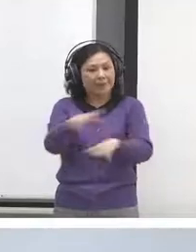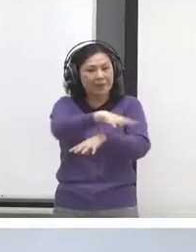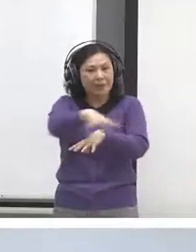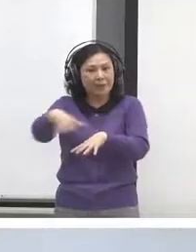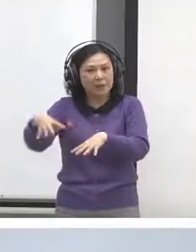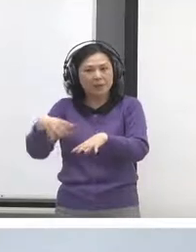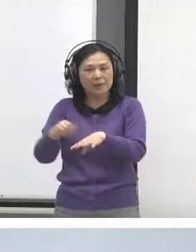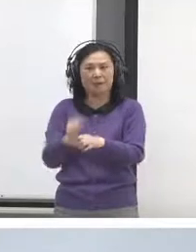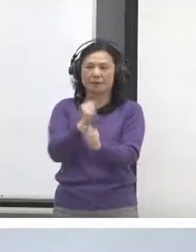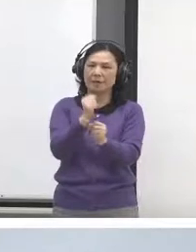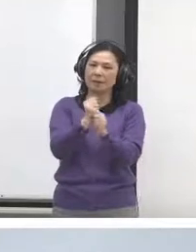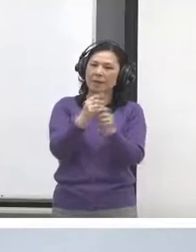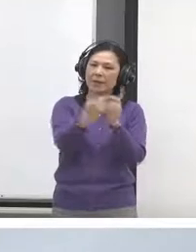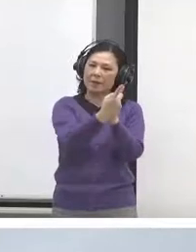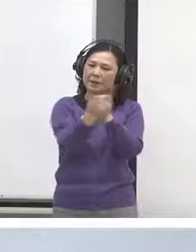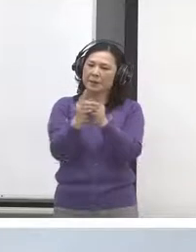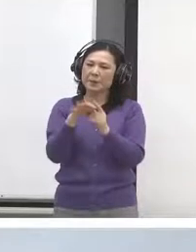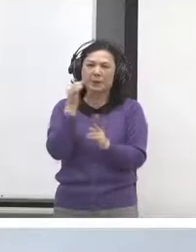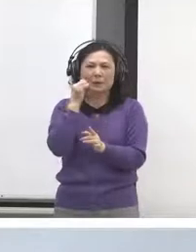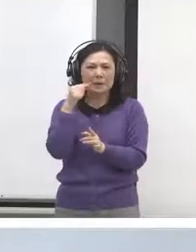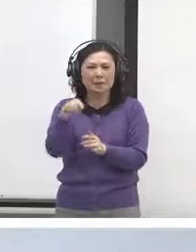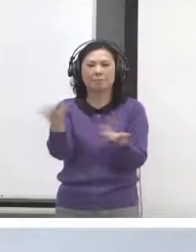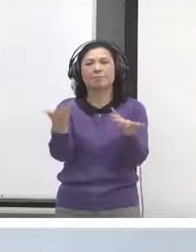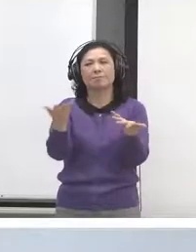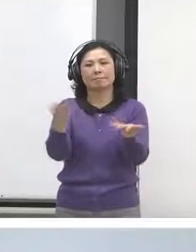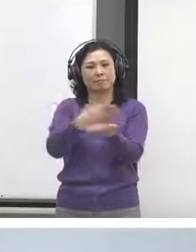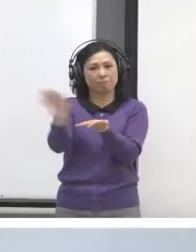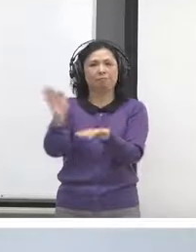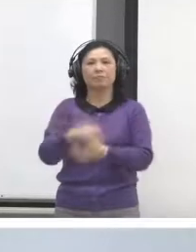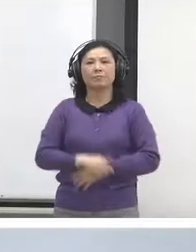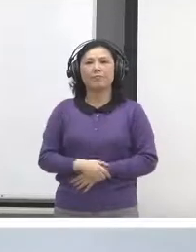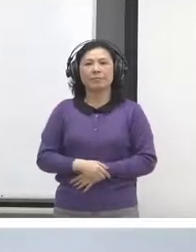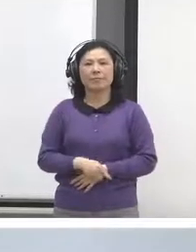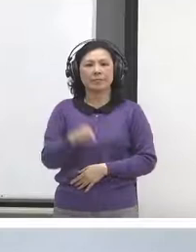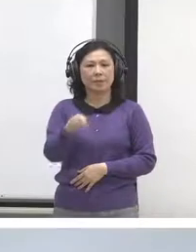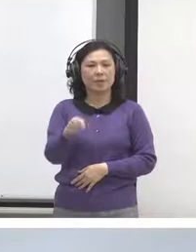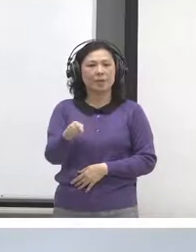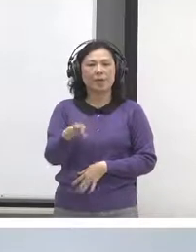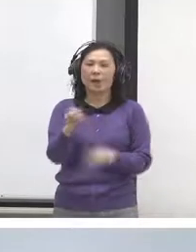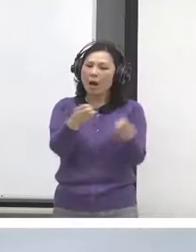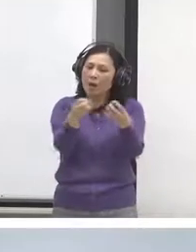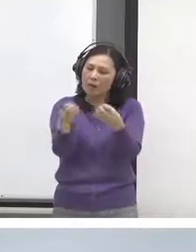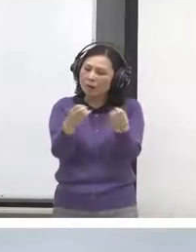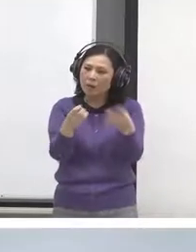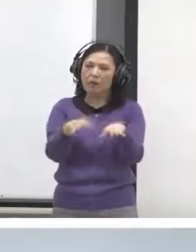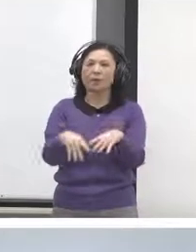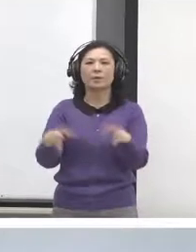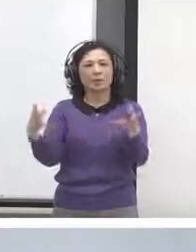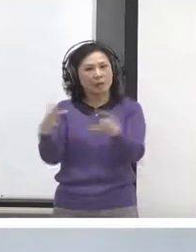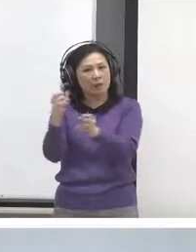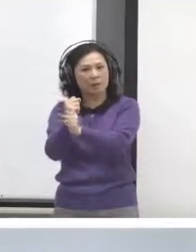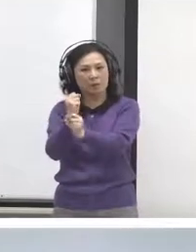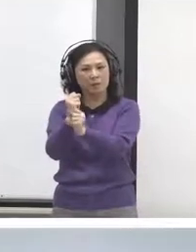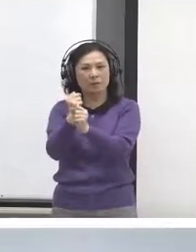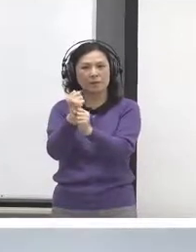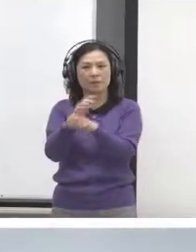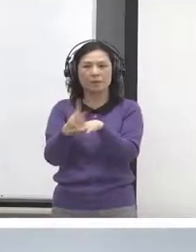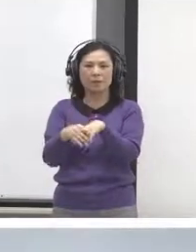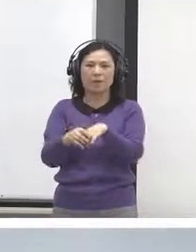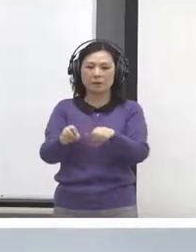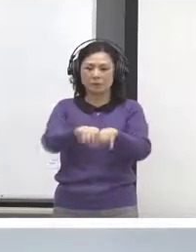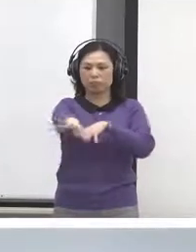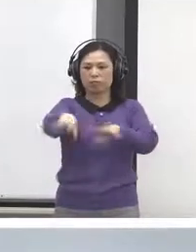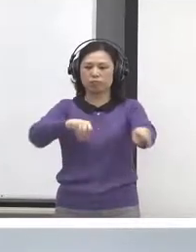and collaborate and build projects in distributed times. And that's going to take a lot of work. And